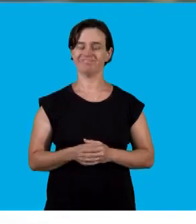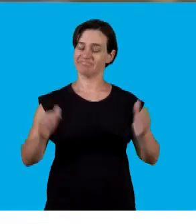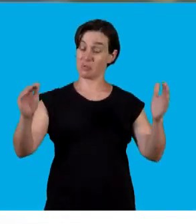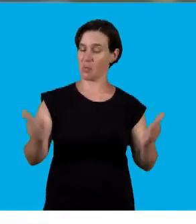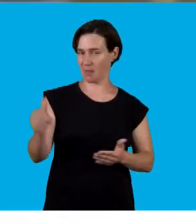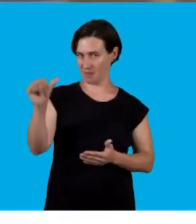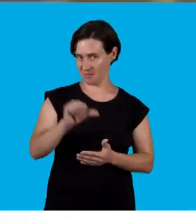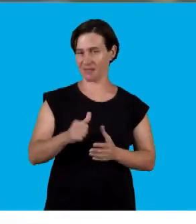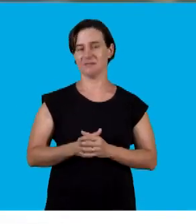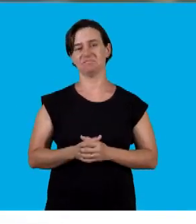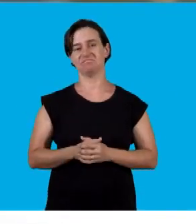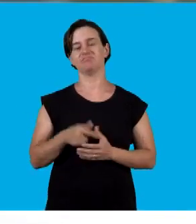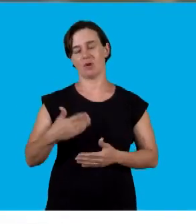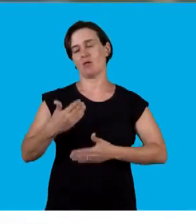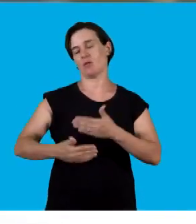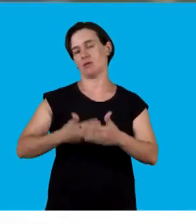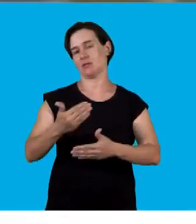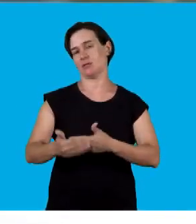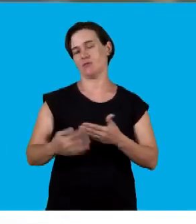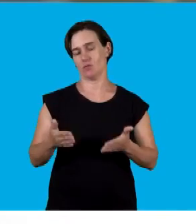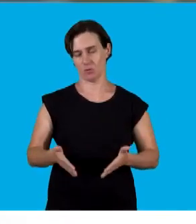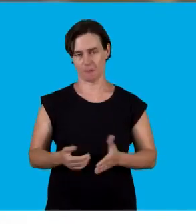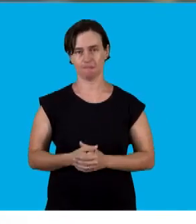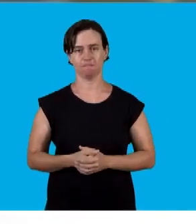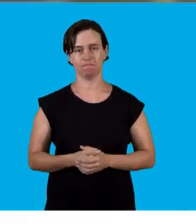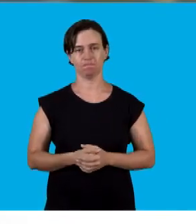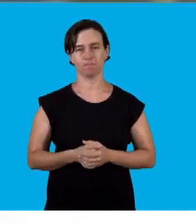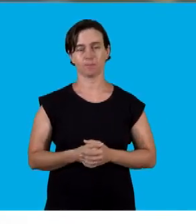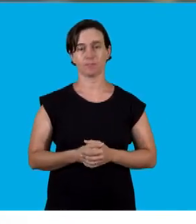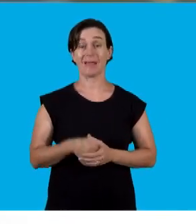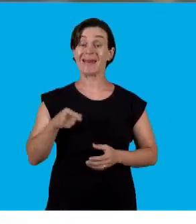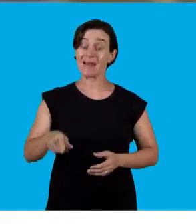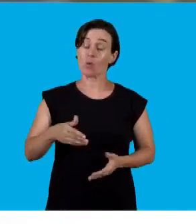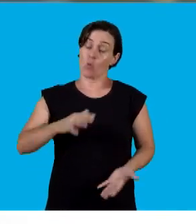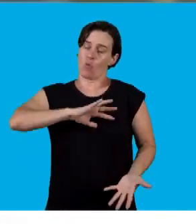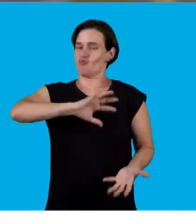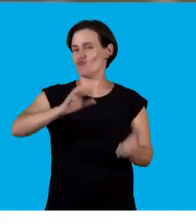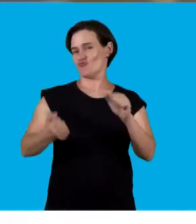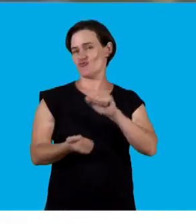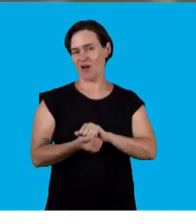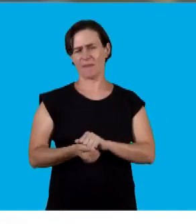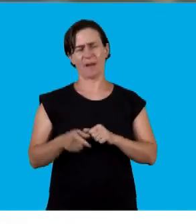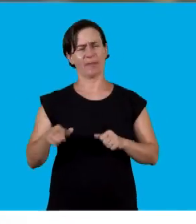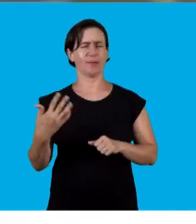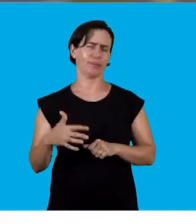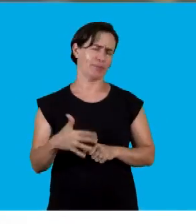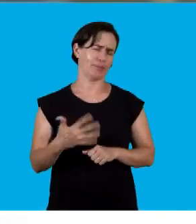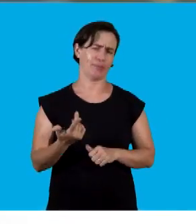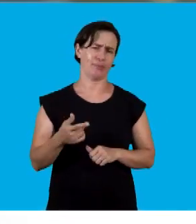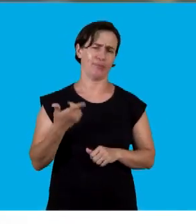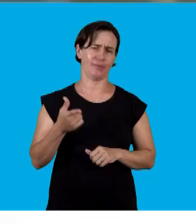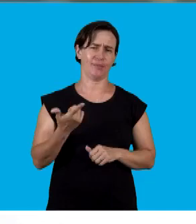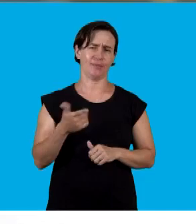Welcome back from the ad break, and let's continue with our lesson. We are now going to wrap up this wonderful lesson that we had on